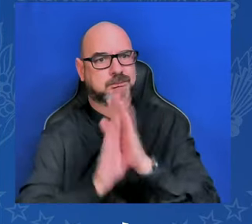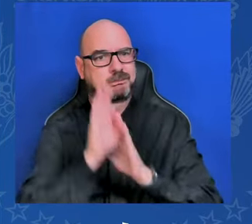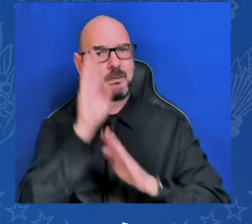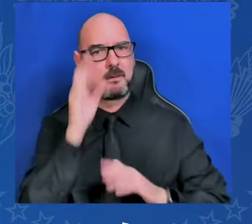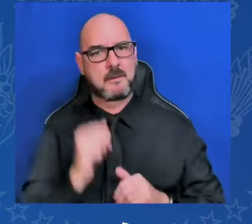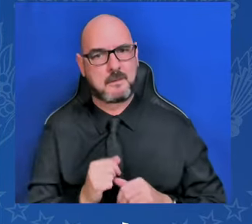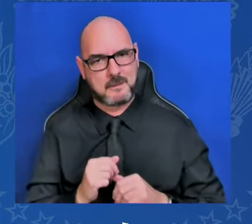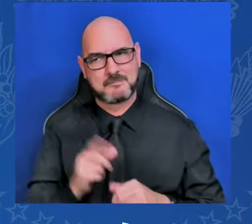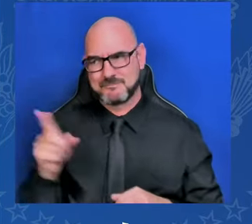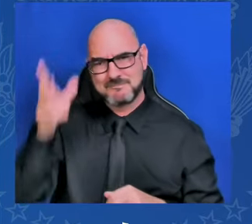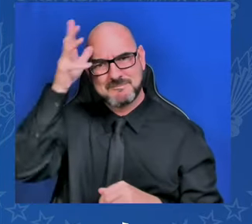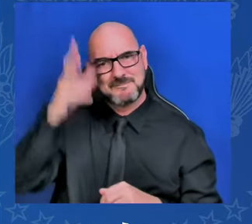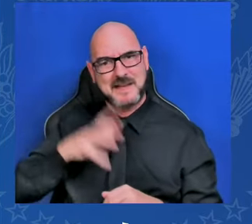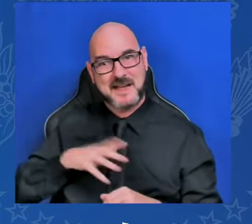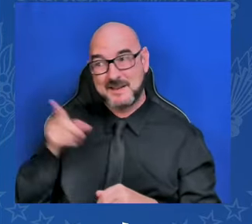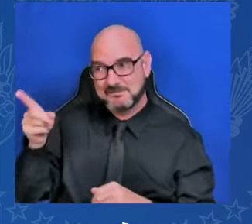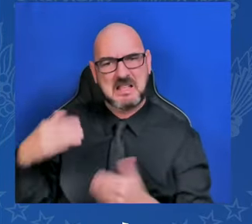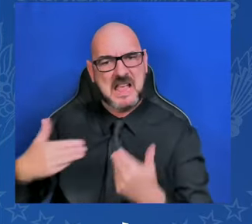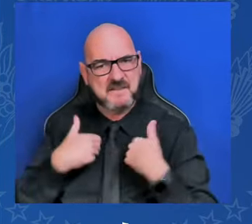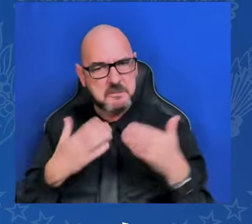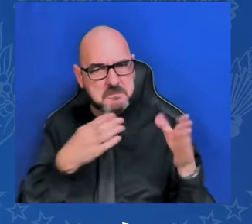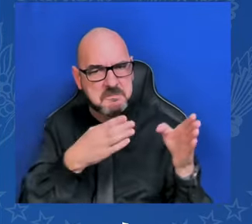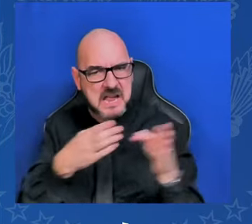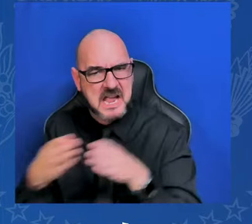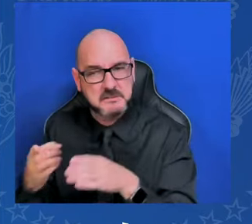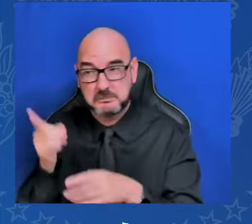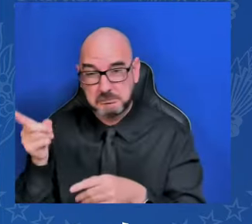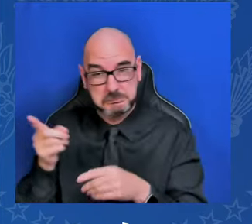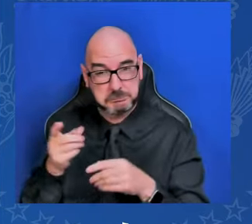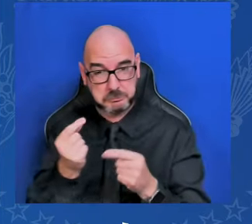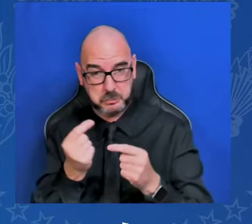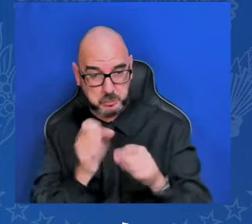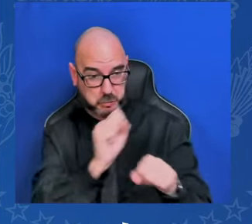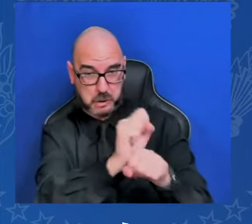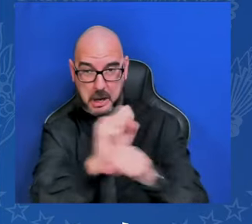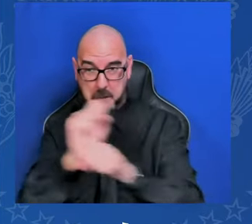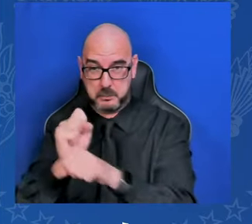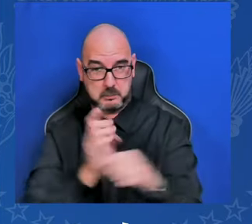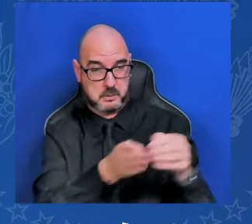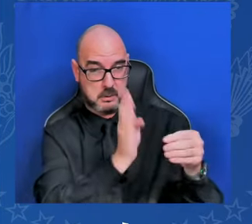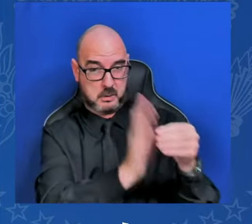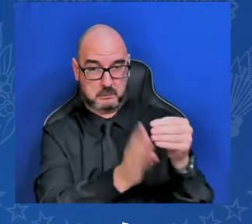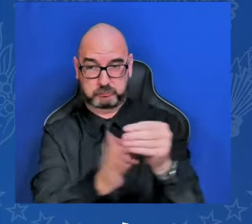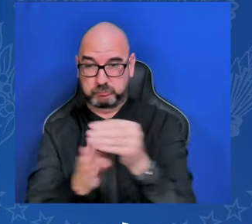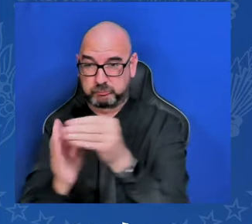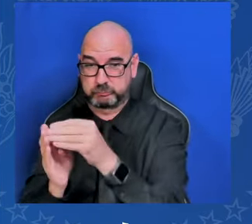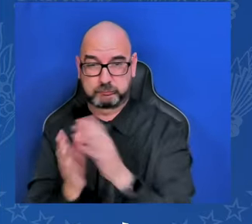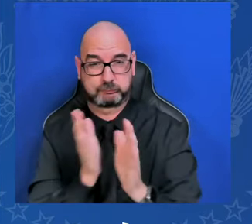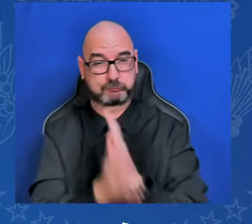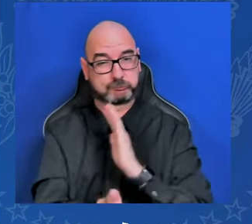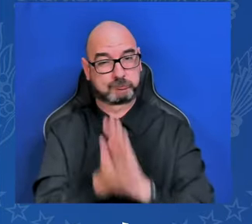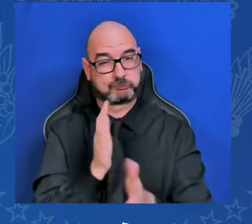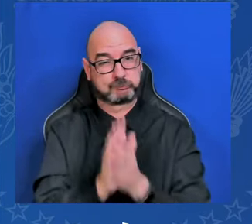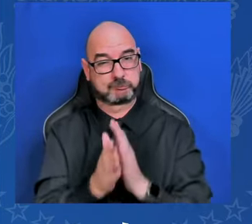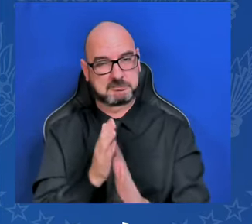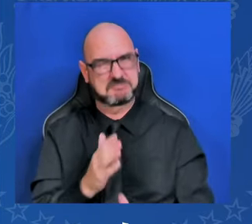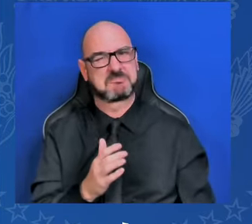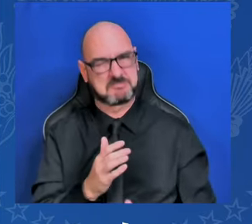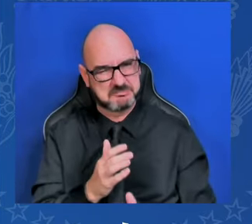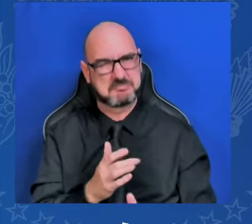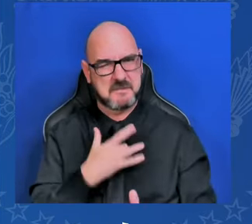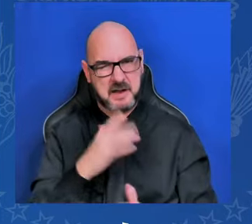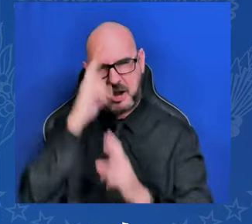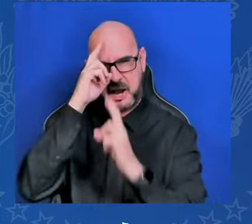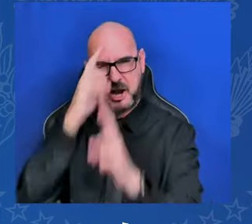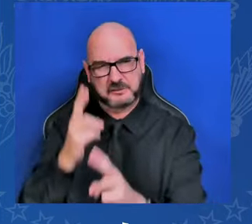job on behalf of the American people. And so it is my honor to present to you the 46th President of the